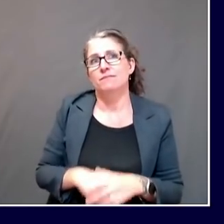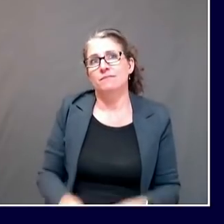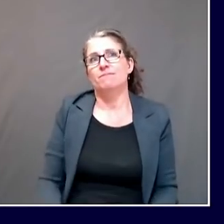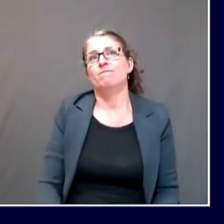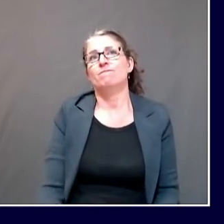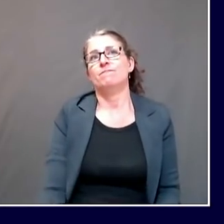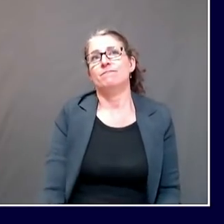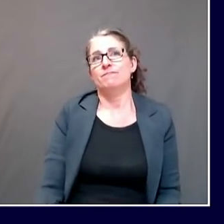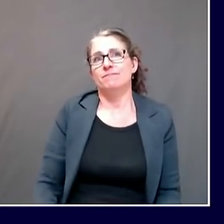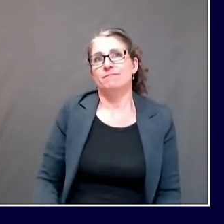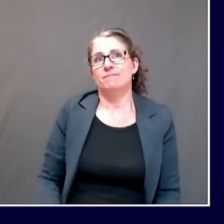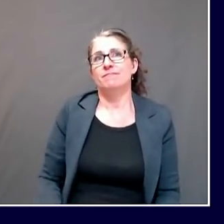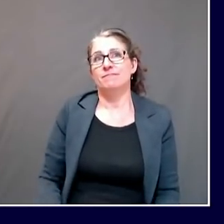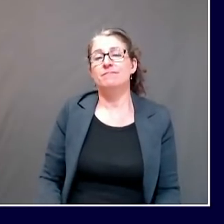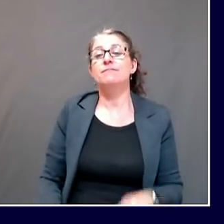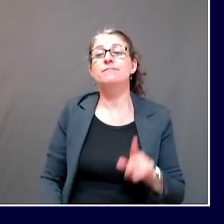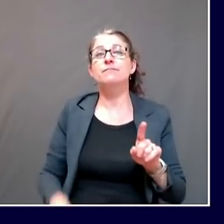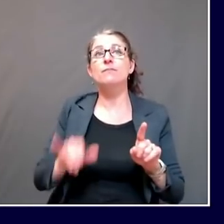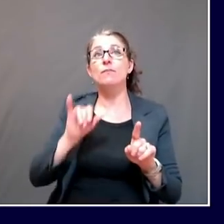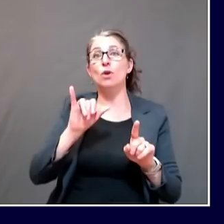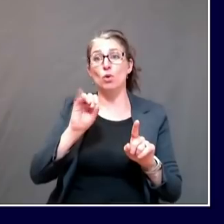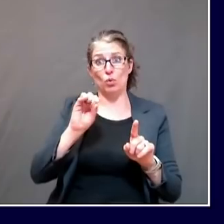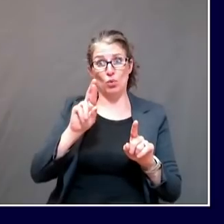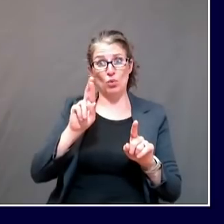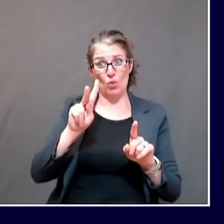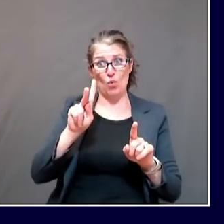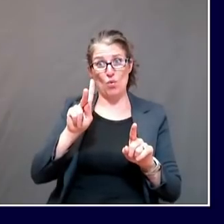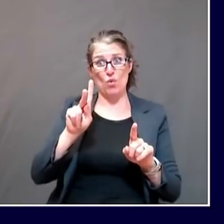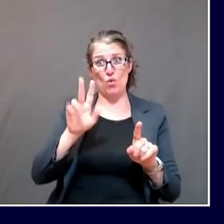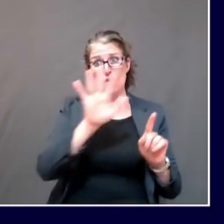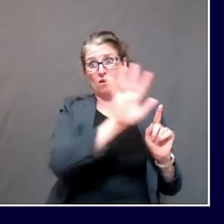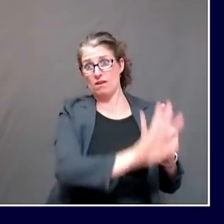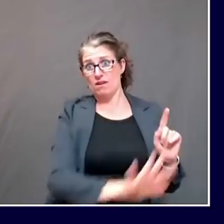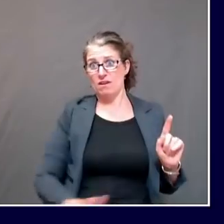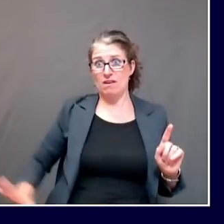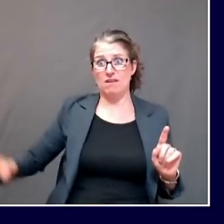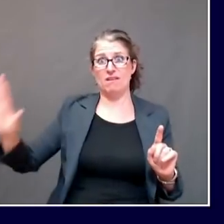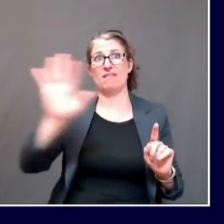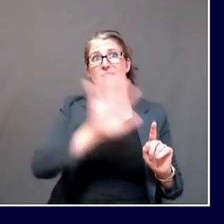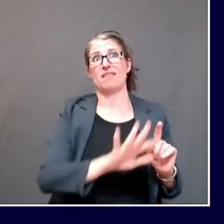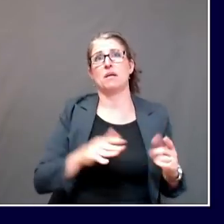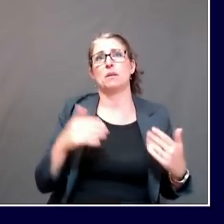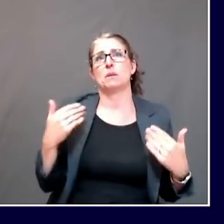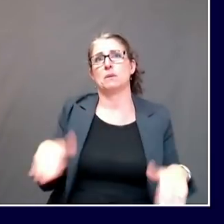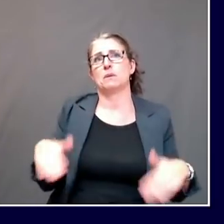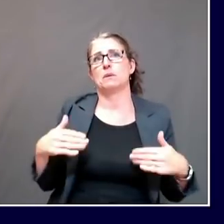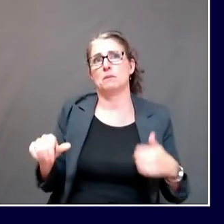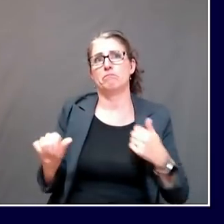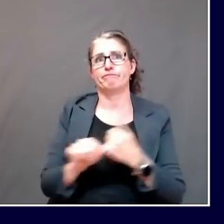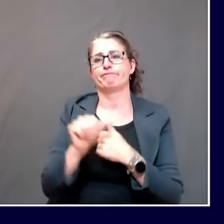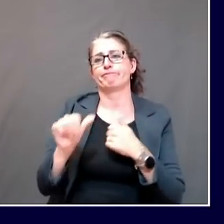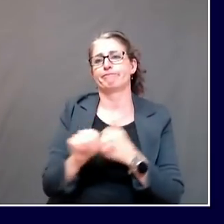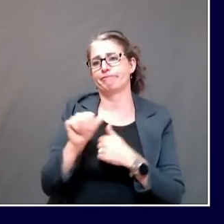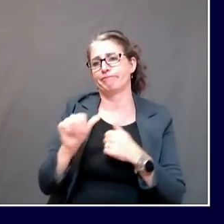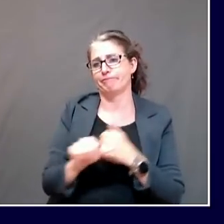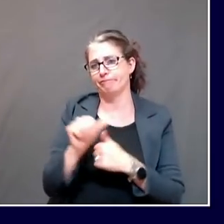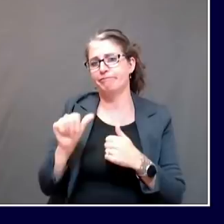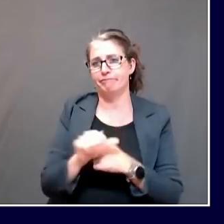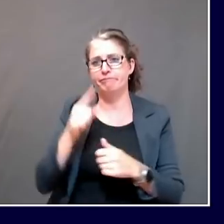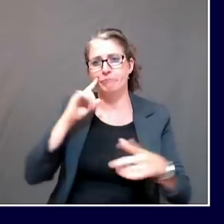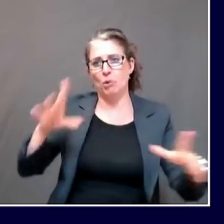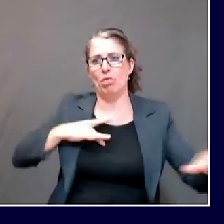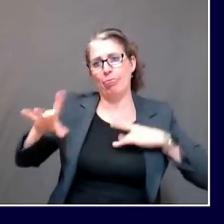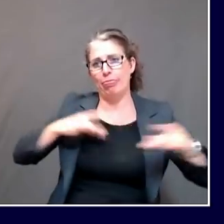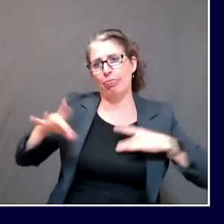where a high baseline number of cases in the York County area can, when folks get together, generate an